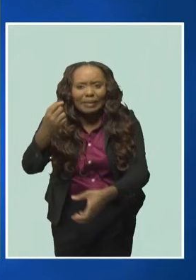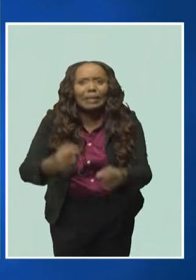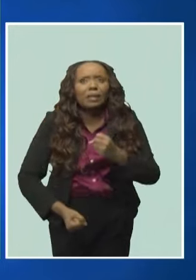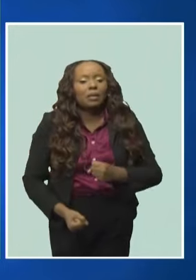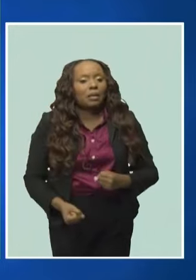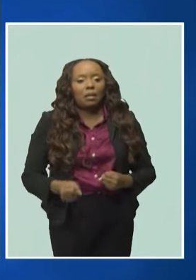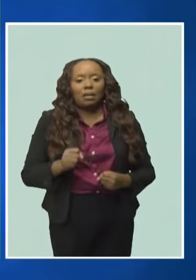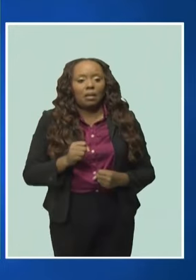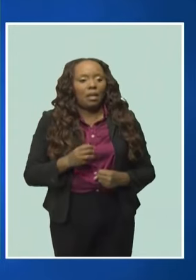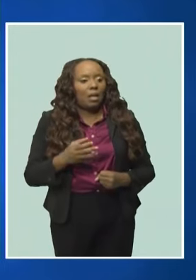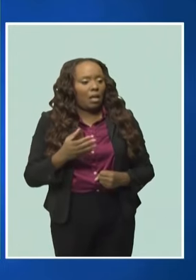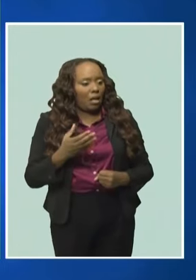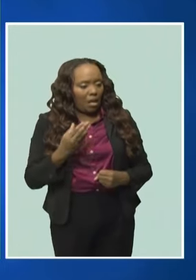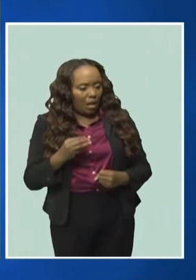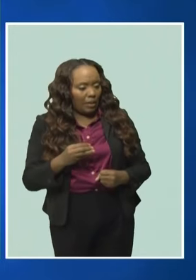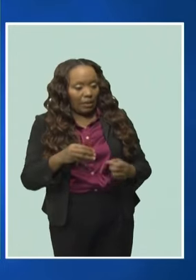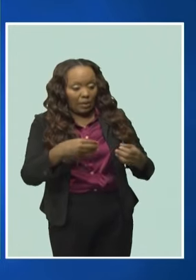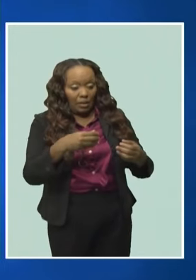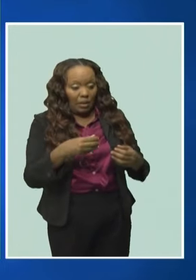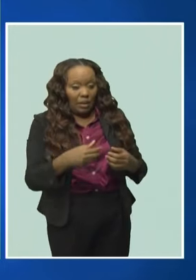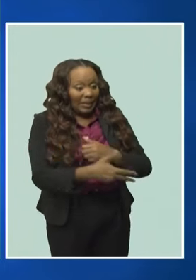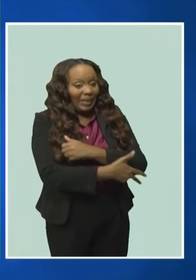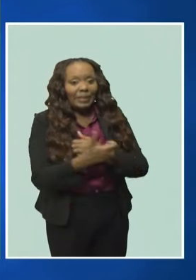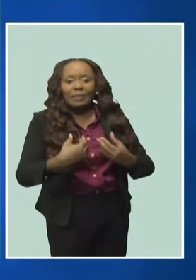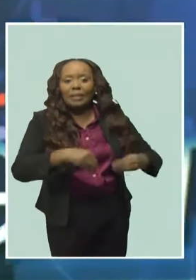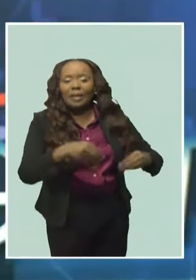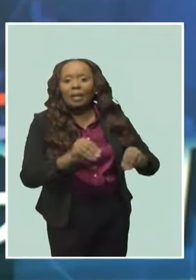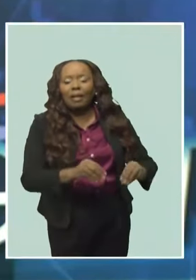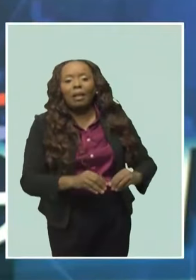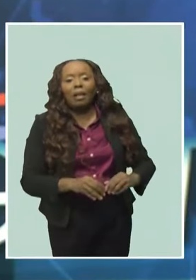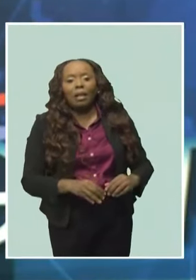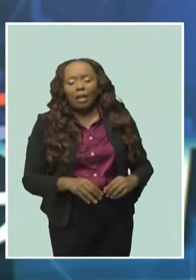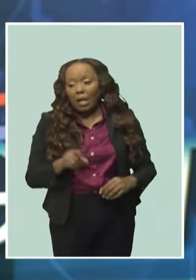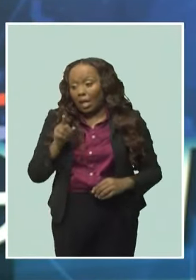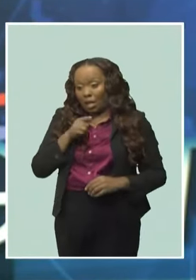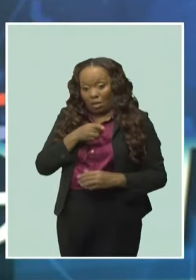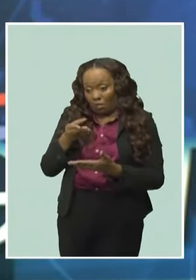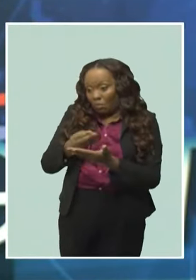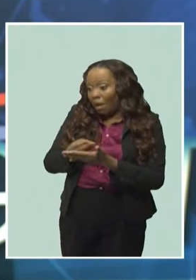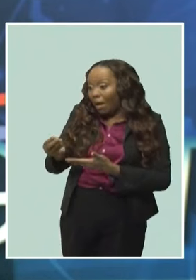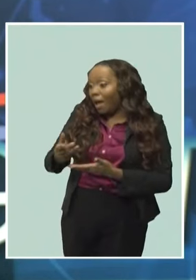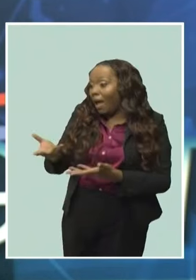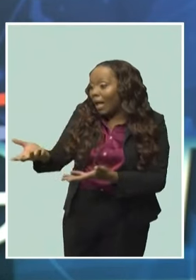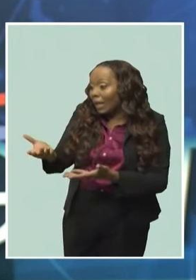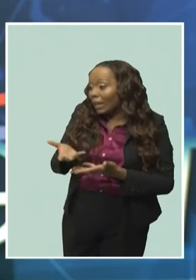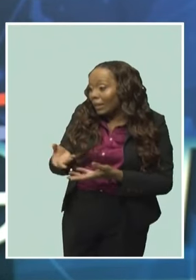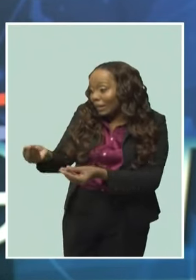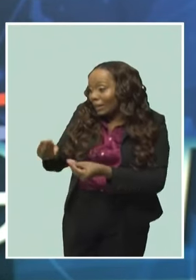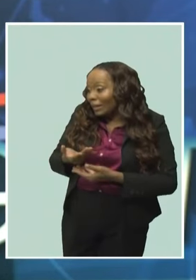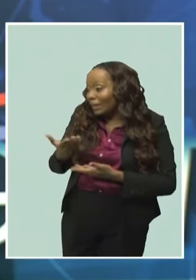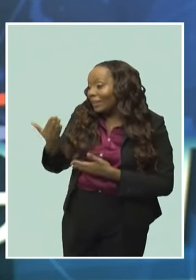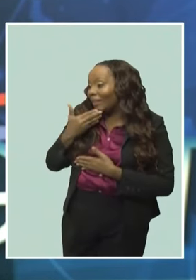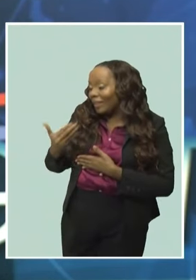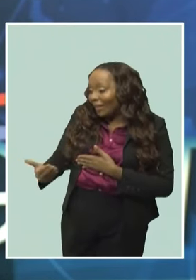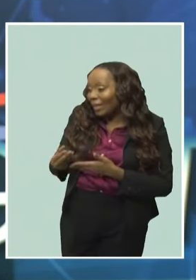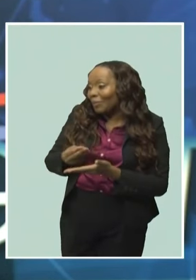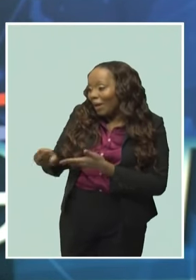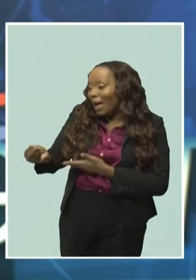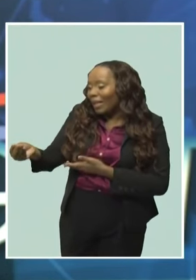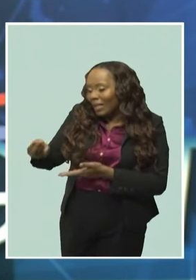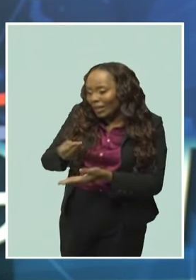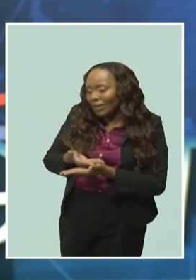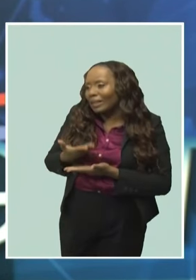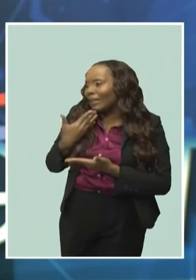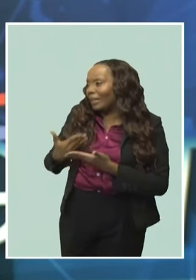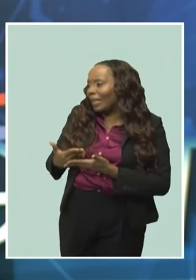be impacted by crop juice that has been stolen. According to Mr. James, Barbadians must be cautious when purchasing